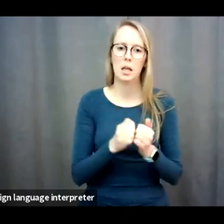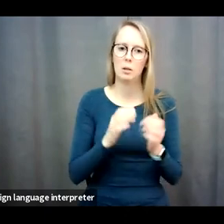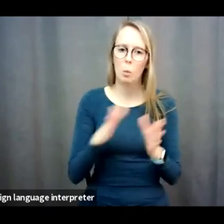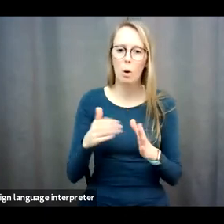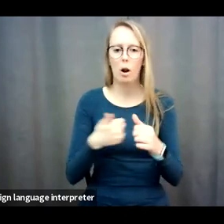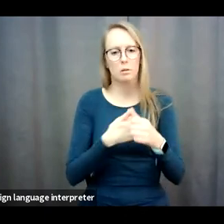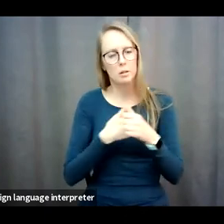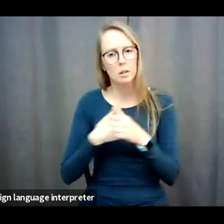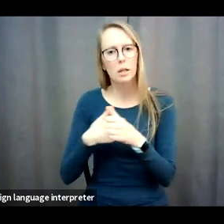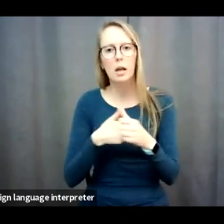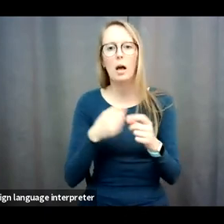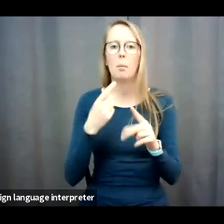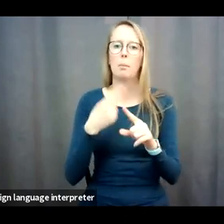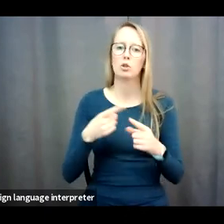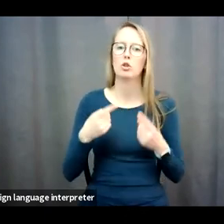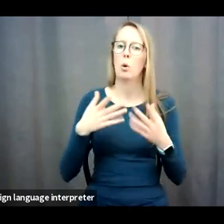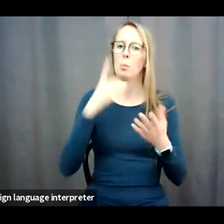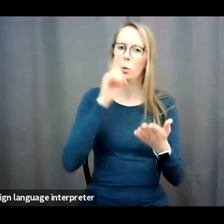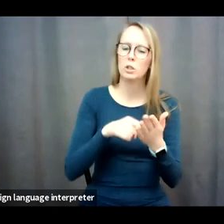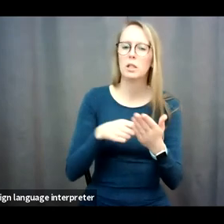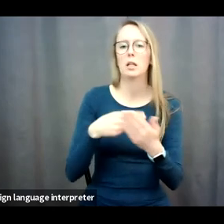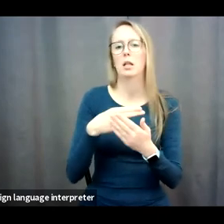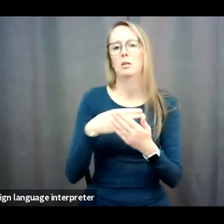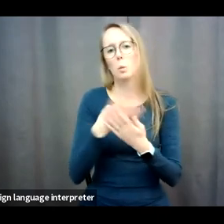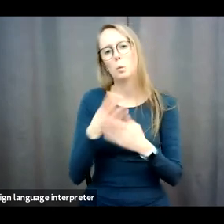their voice in the Nordic region.